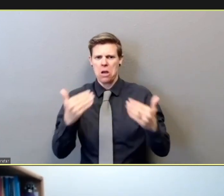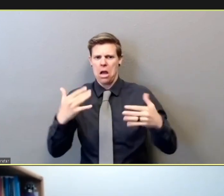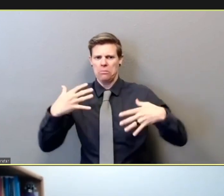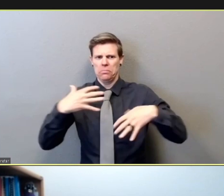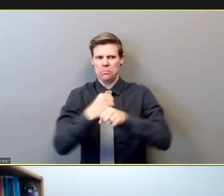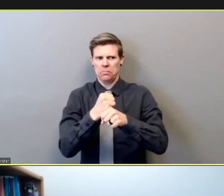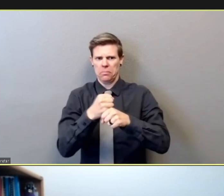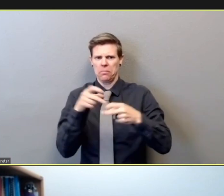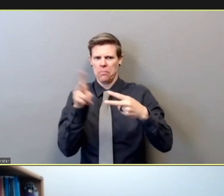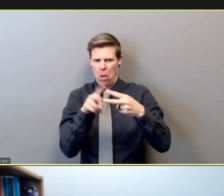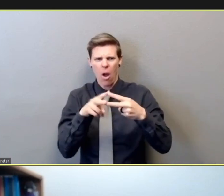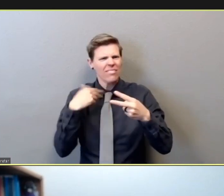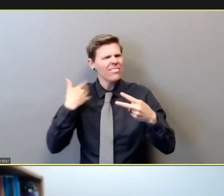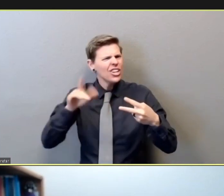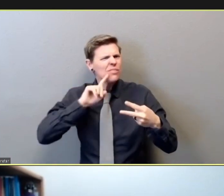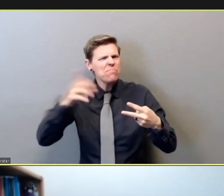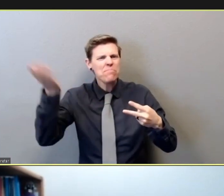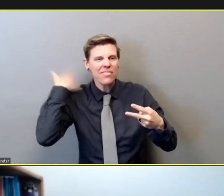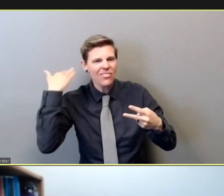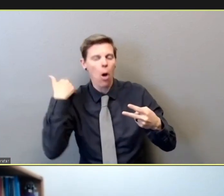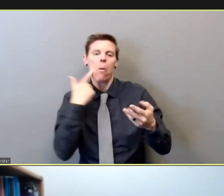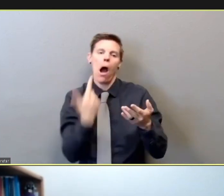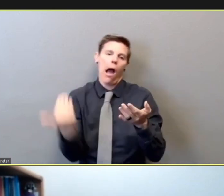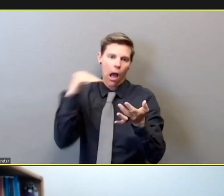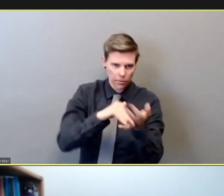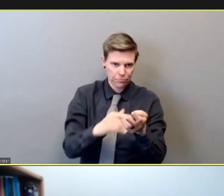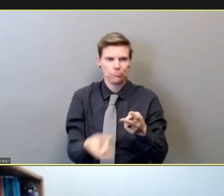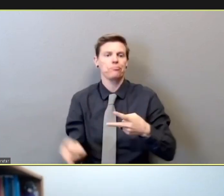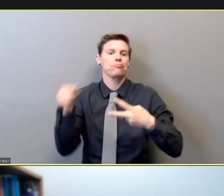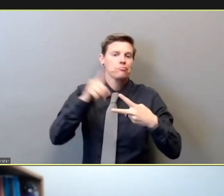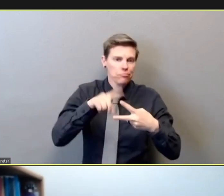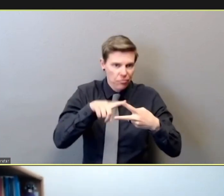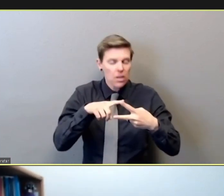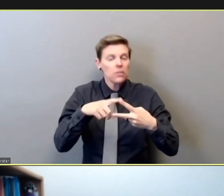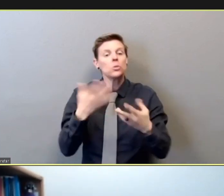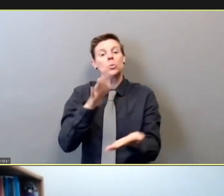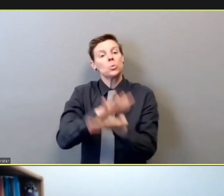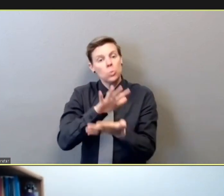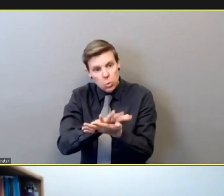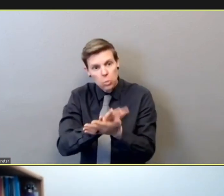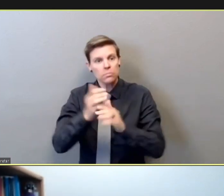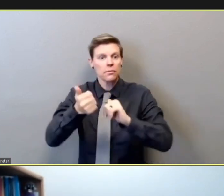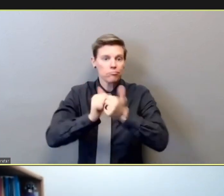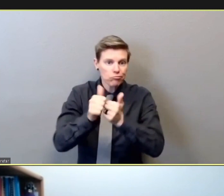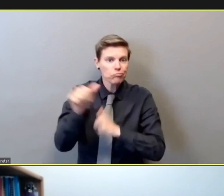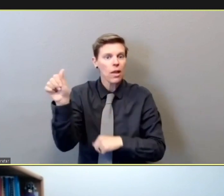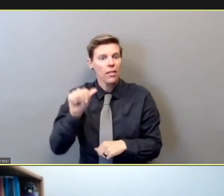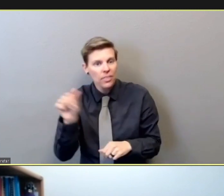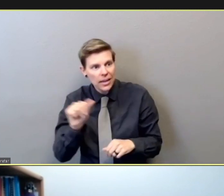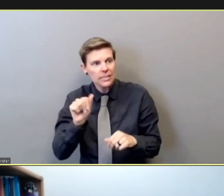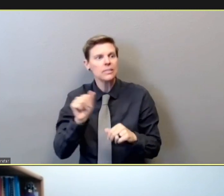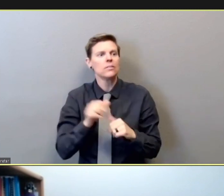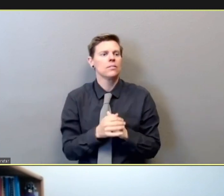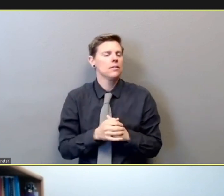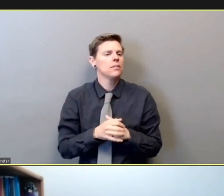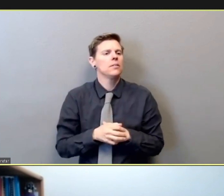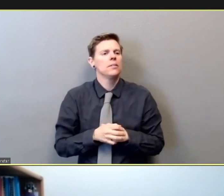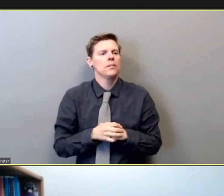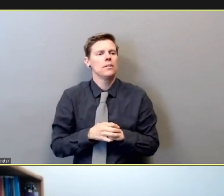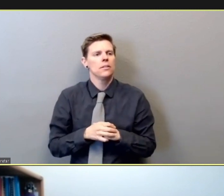So on the school sports, it isn't necessarily the hybrid model isn't the